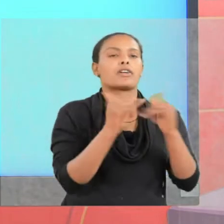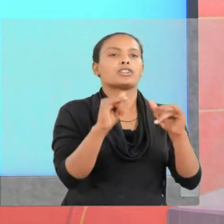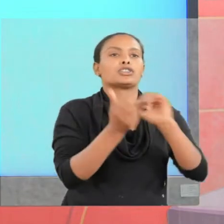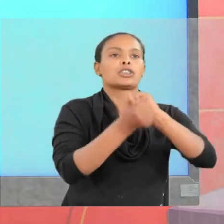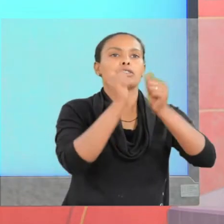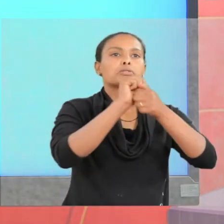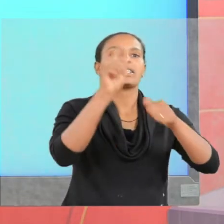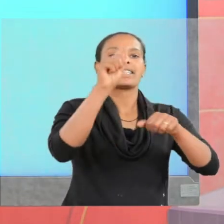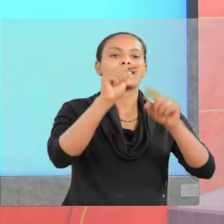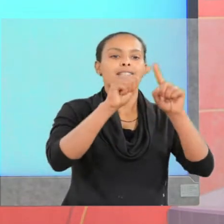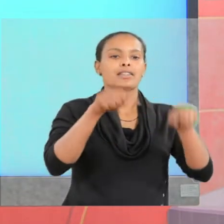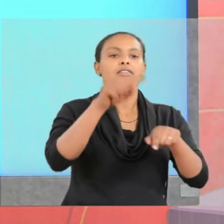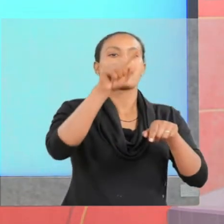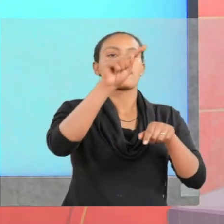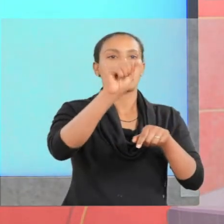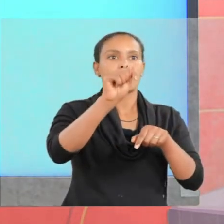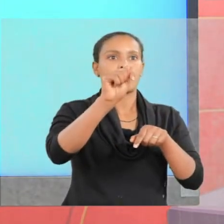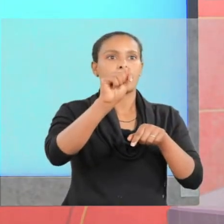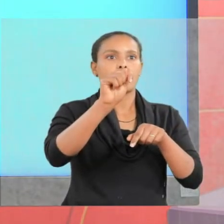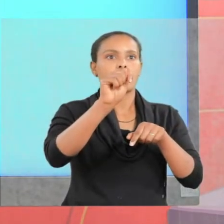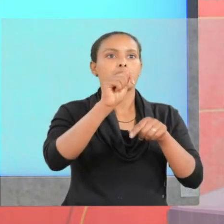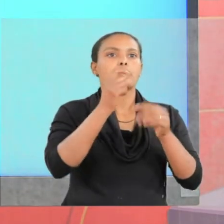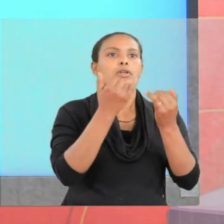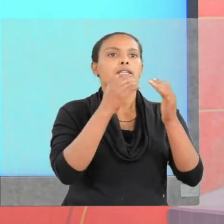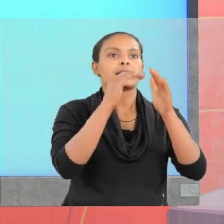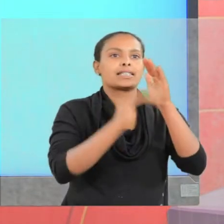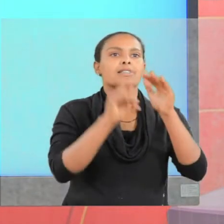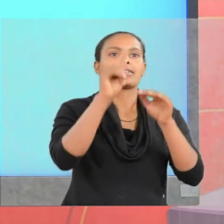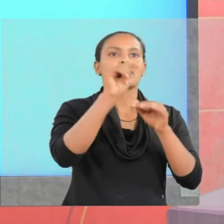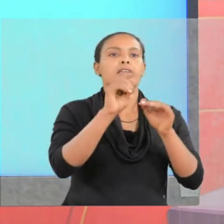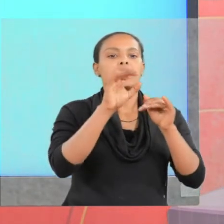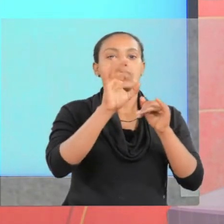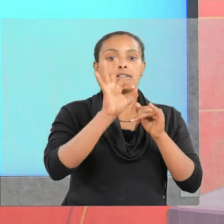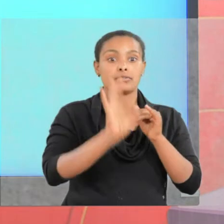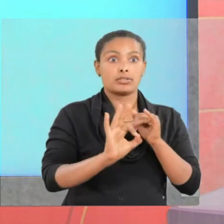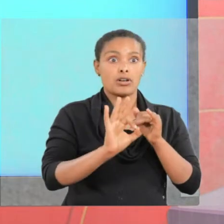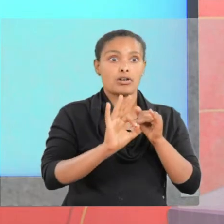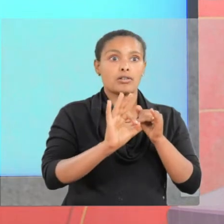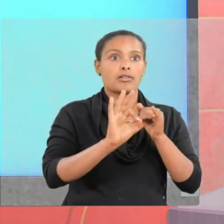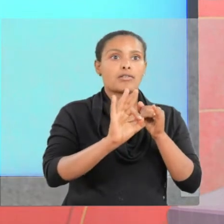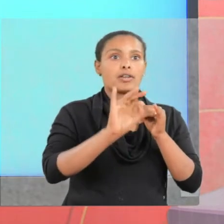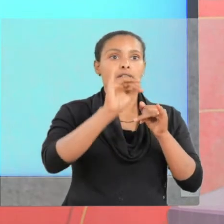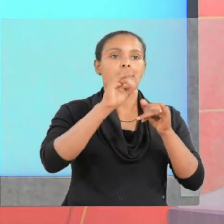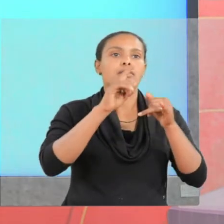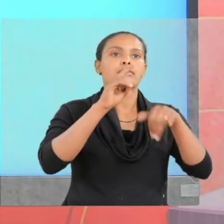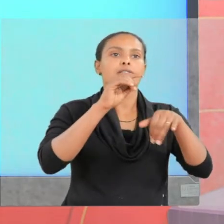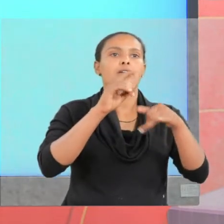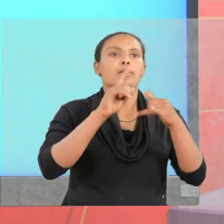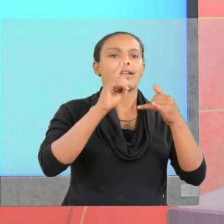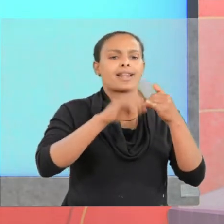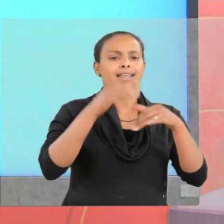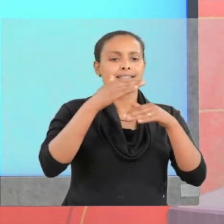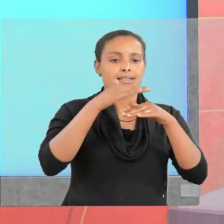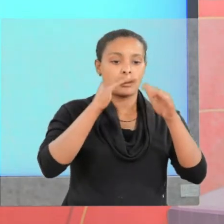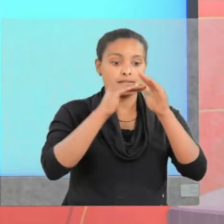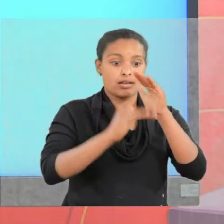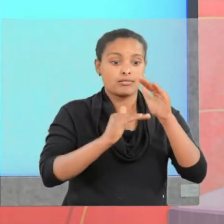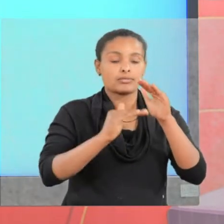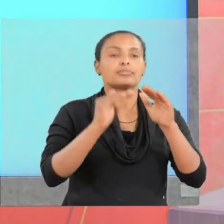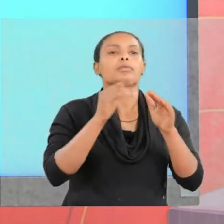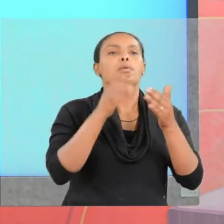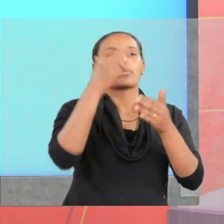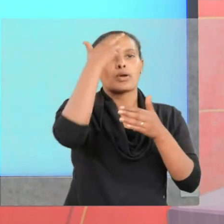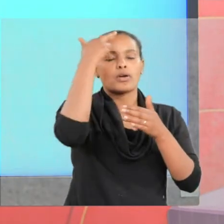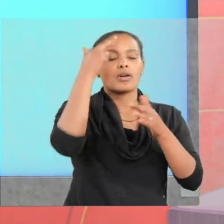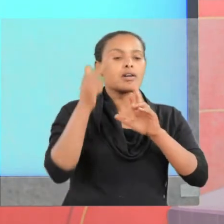is T final minus T initial. You see, the final concentration is less than the initial concentration